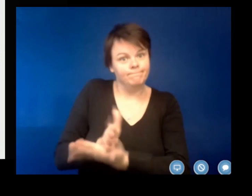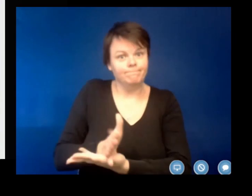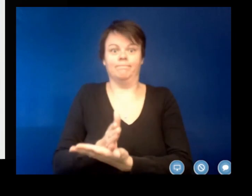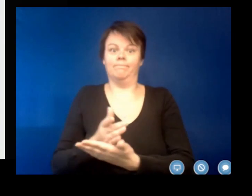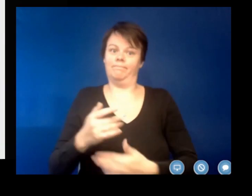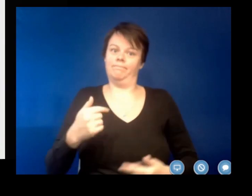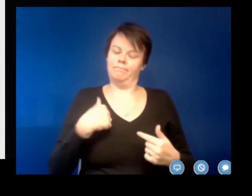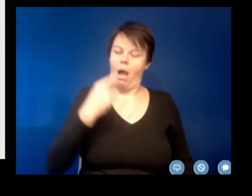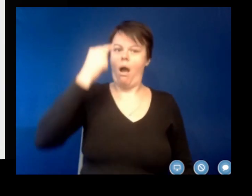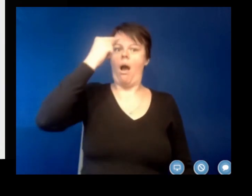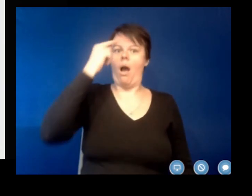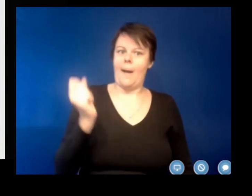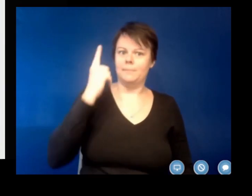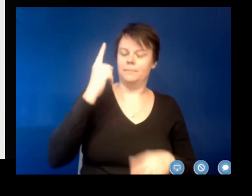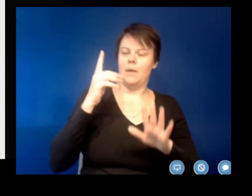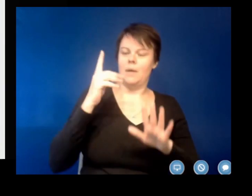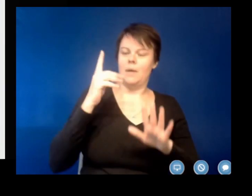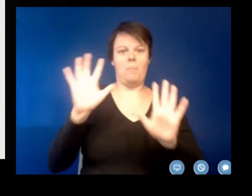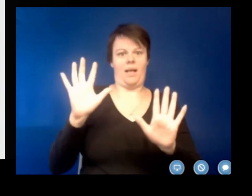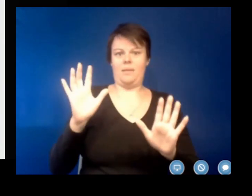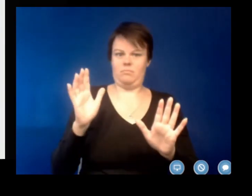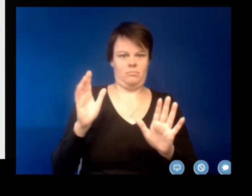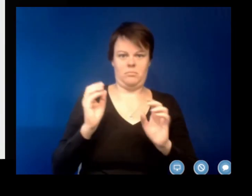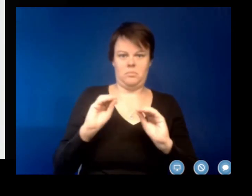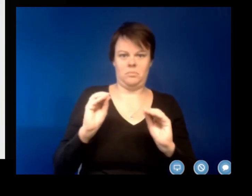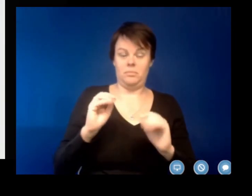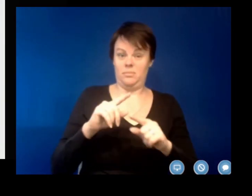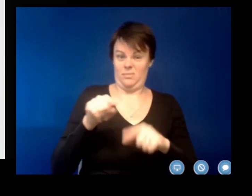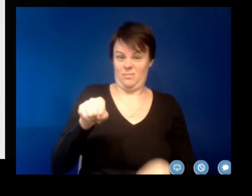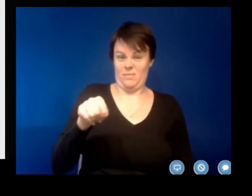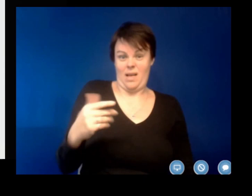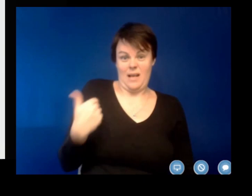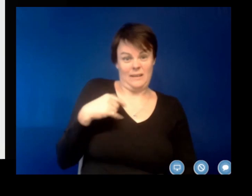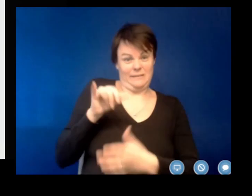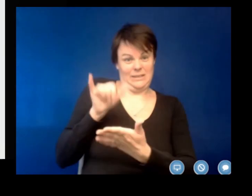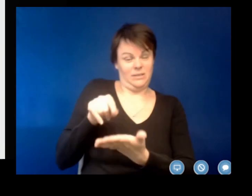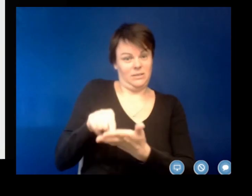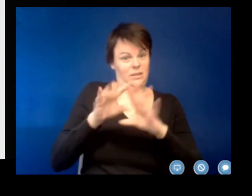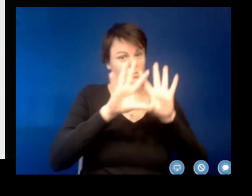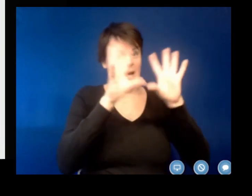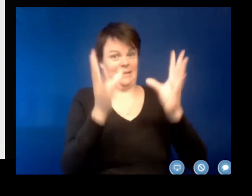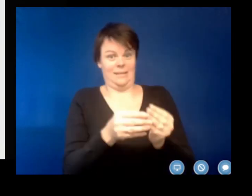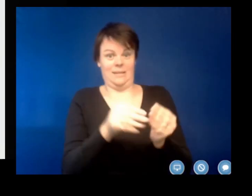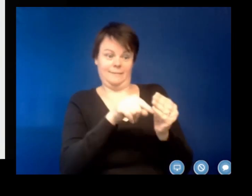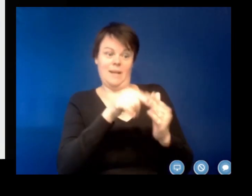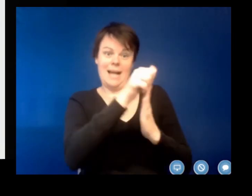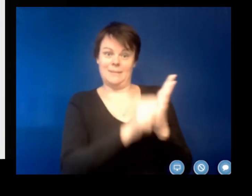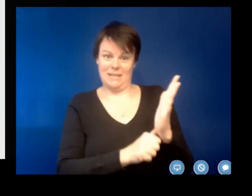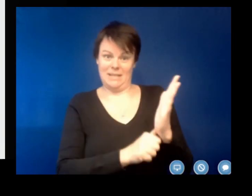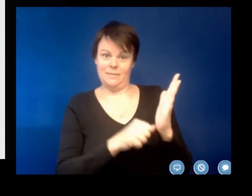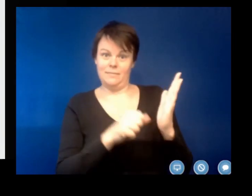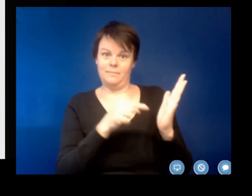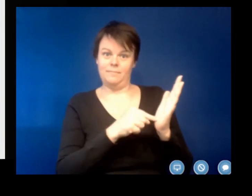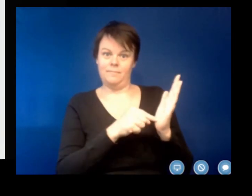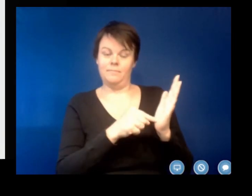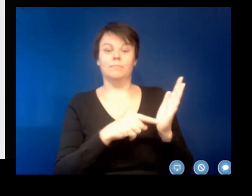every student would be able to talk about paternalism, but by showing the paternalism